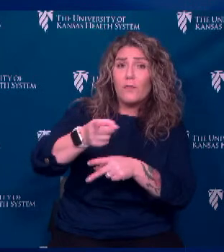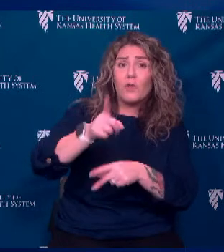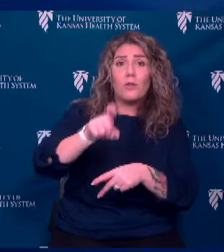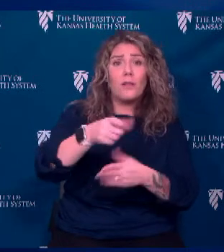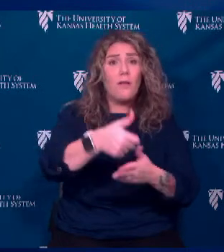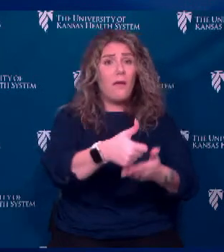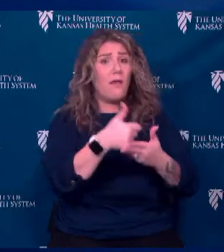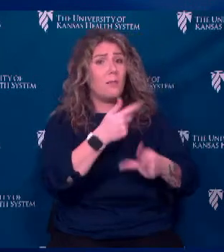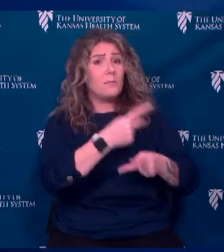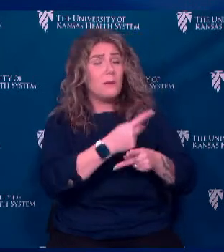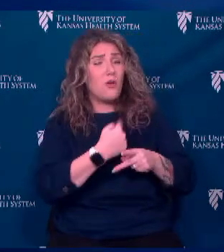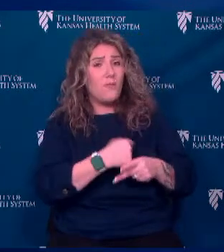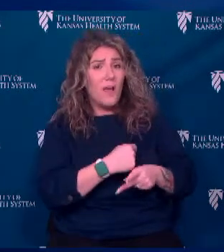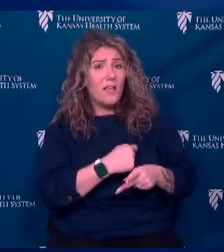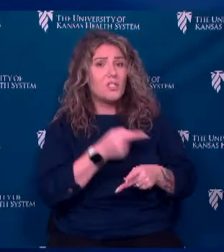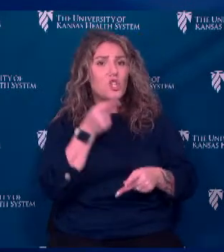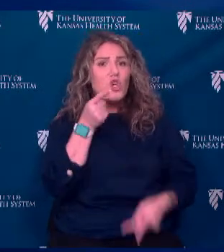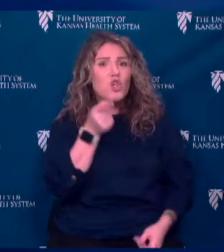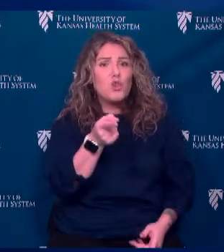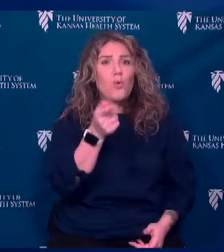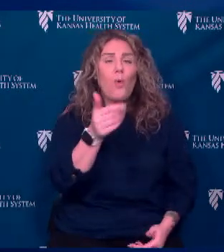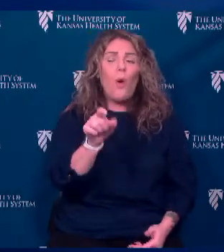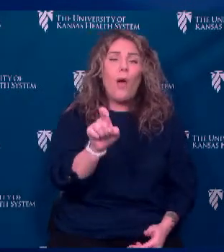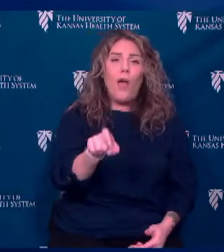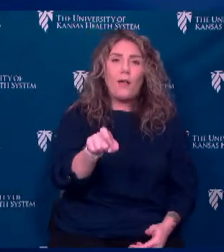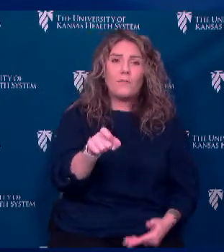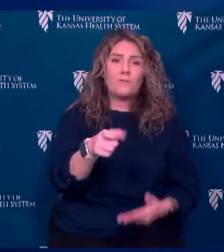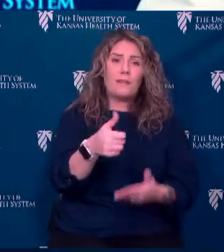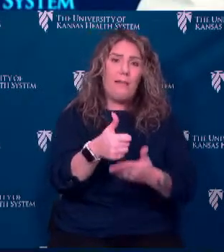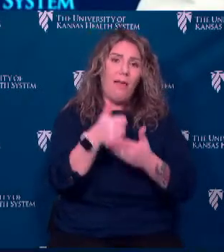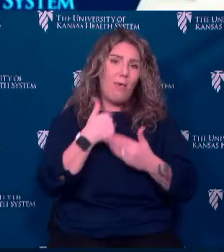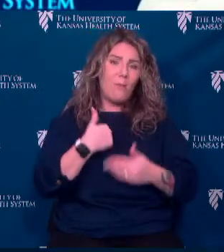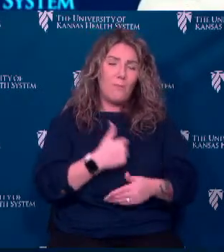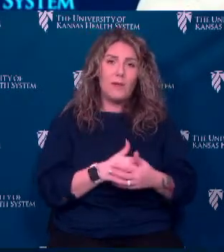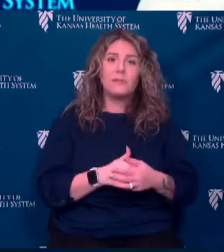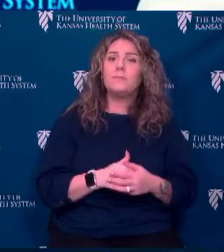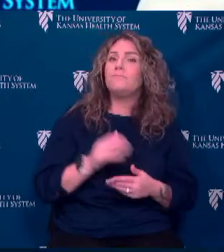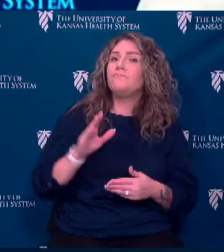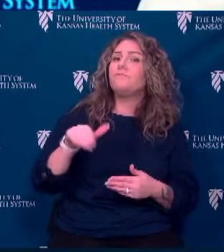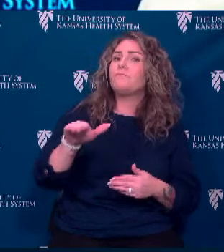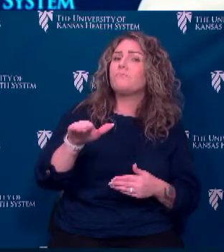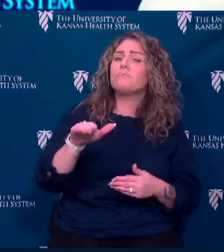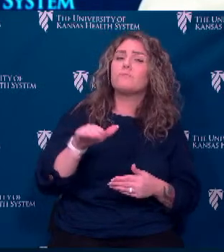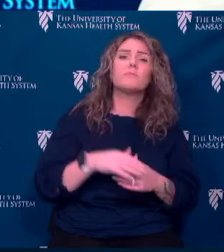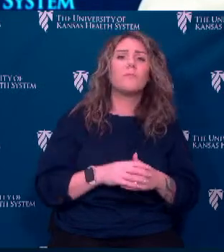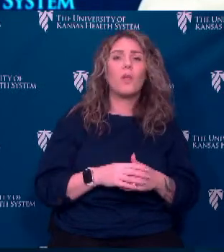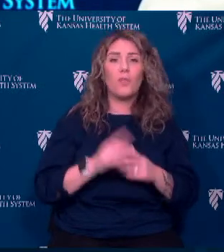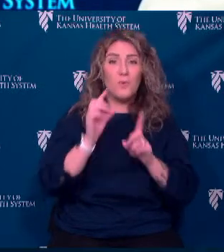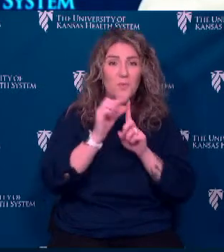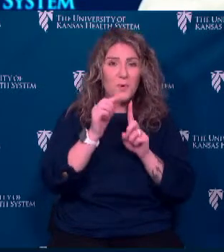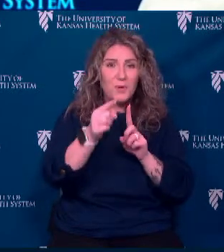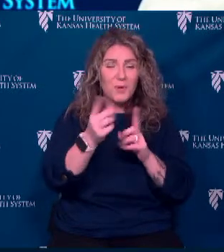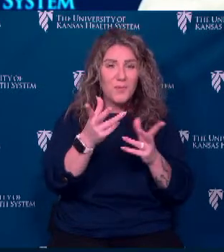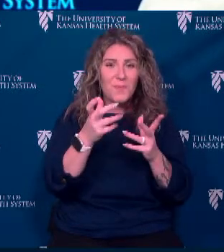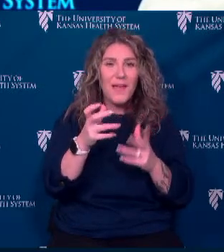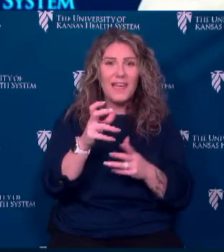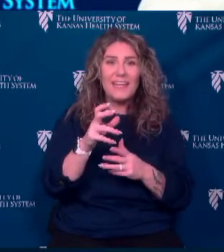us, right? You've got to help take care of us. Dr. Antonios. So I think the word you were looking for is